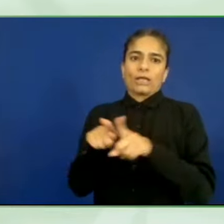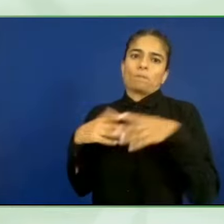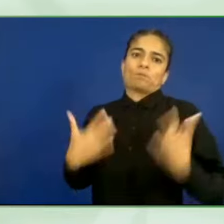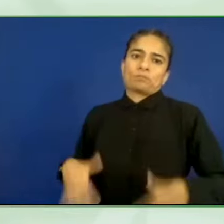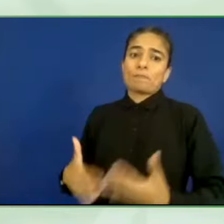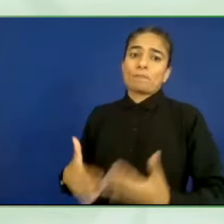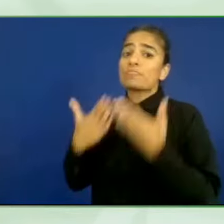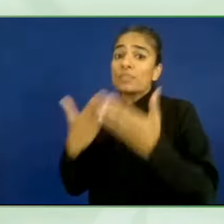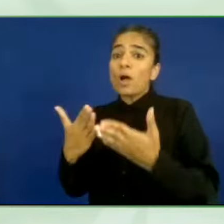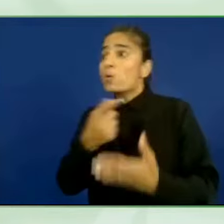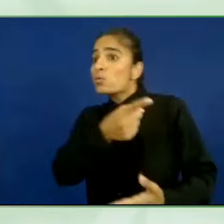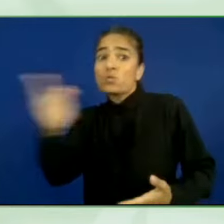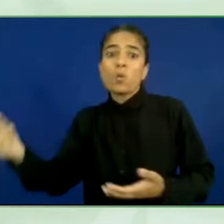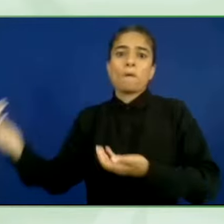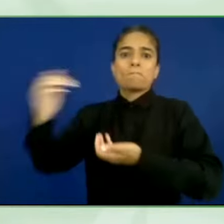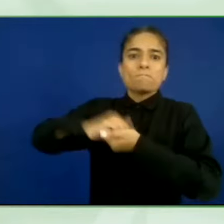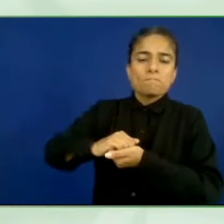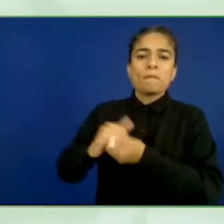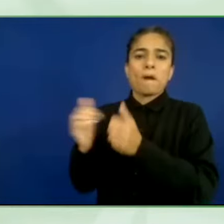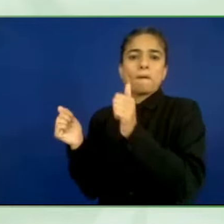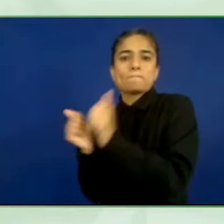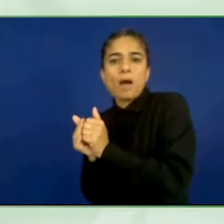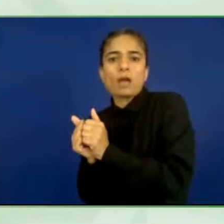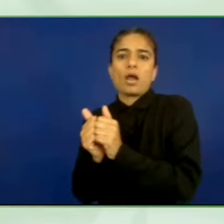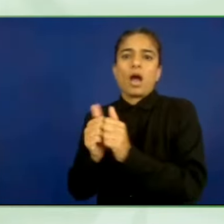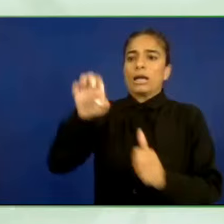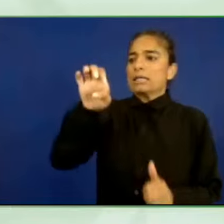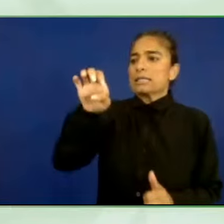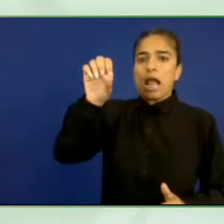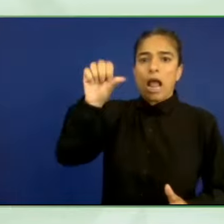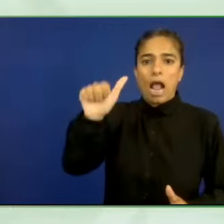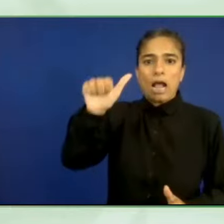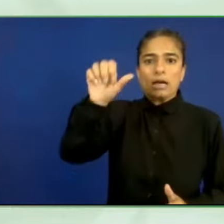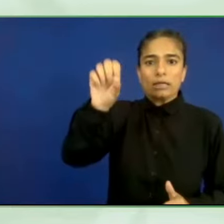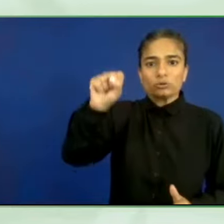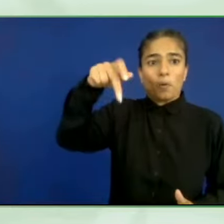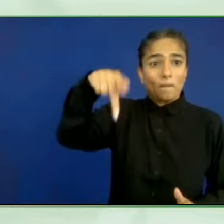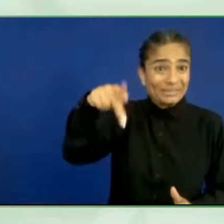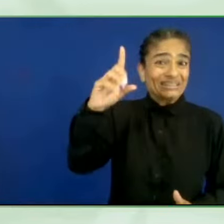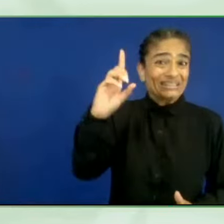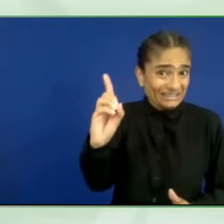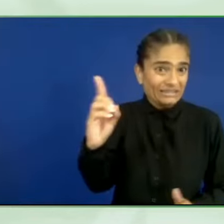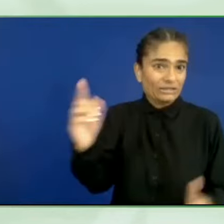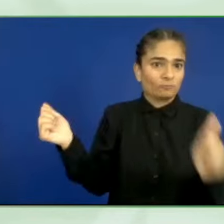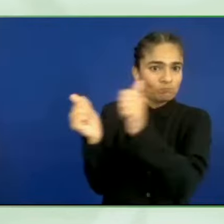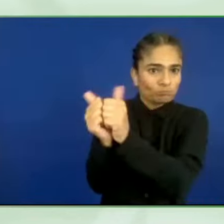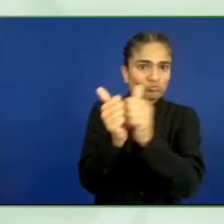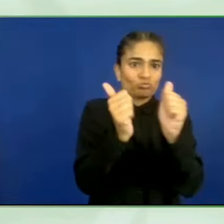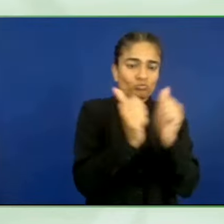well. And I suppose that one day the arts will be in the centre of